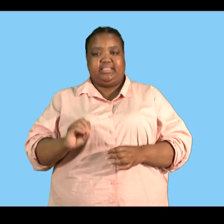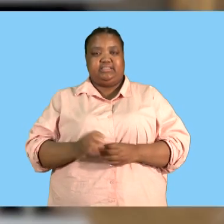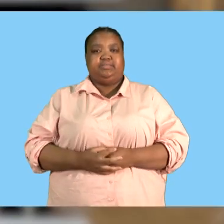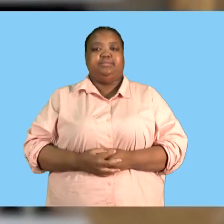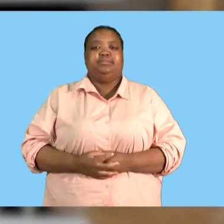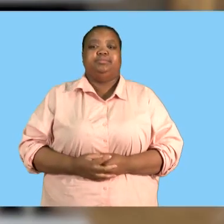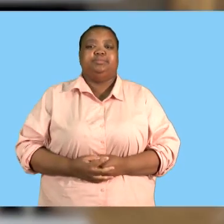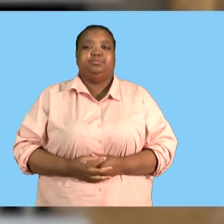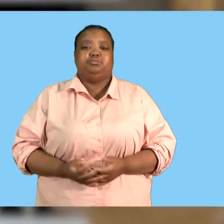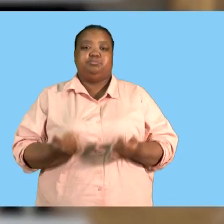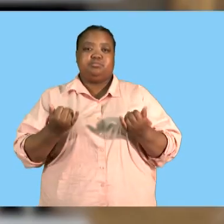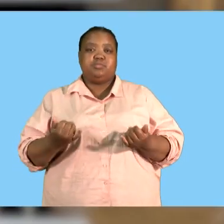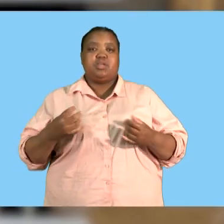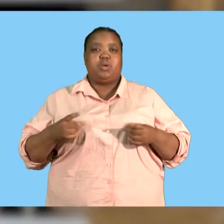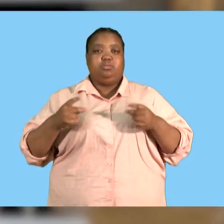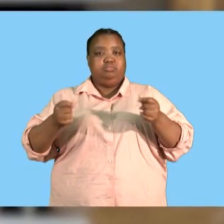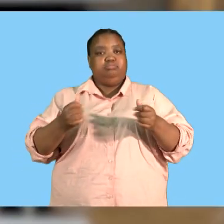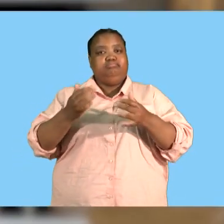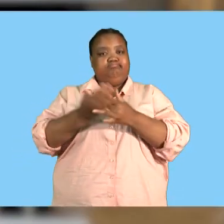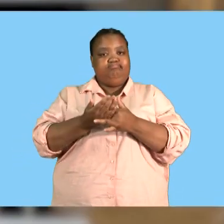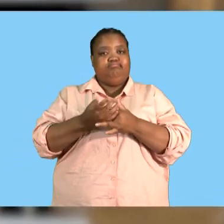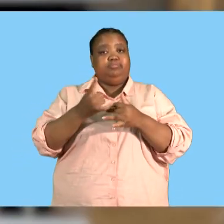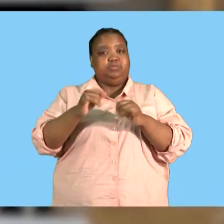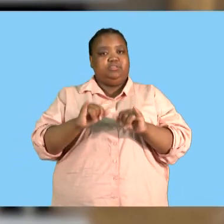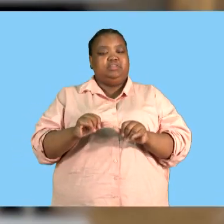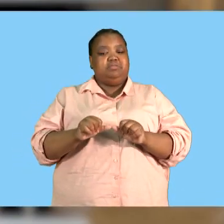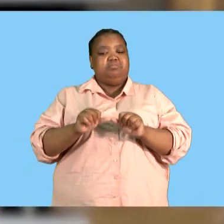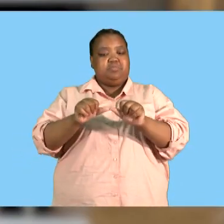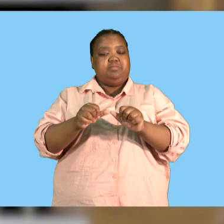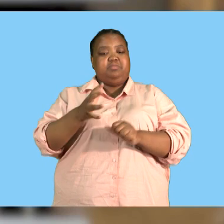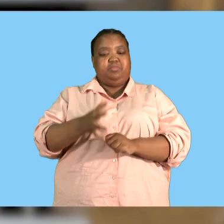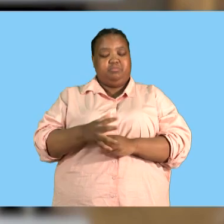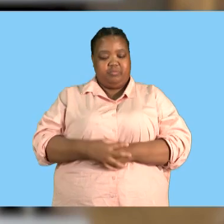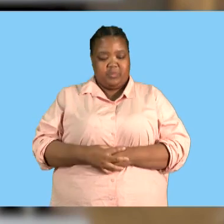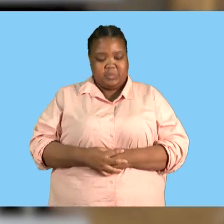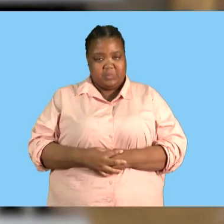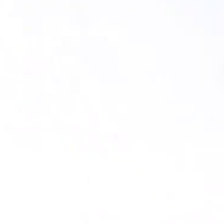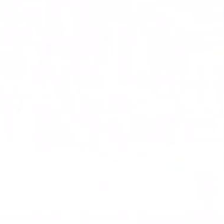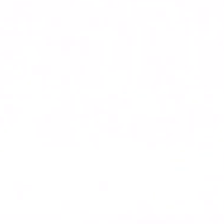Now we are going to take a quick ad break. Don't go anywhere. We will be right back.